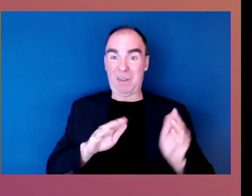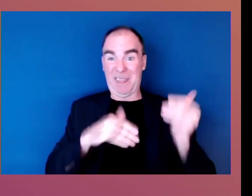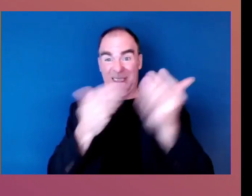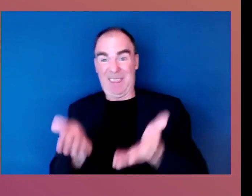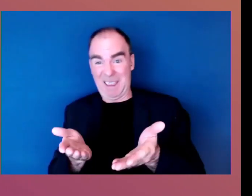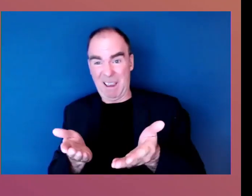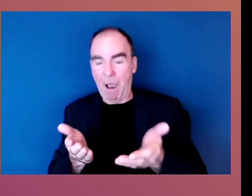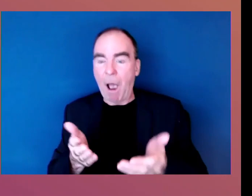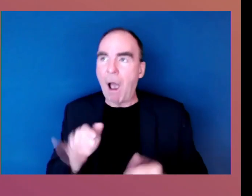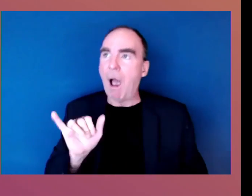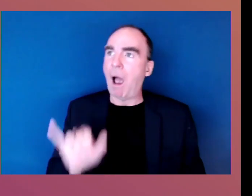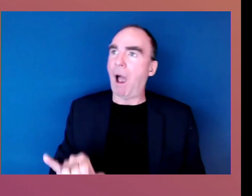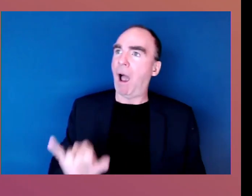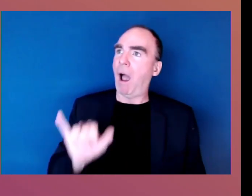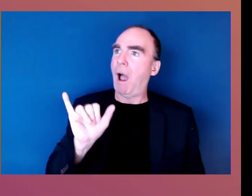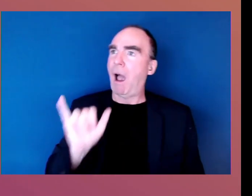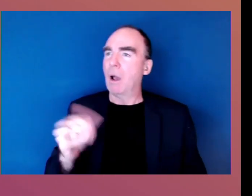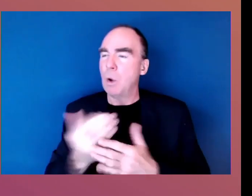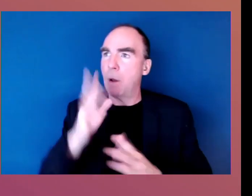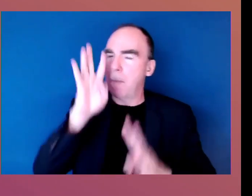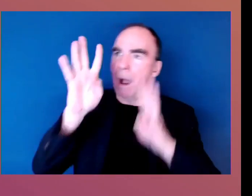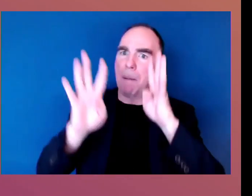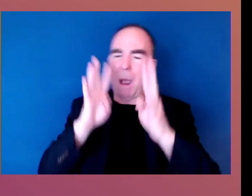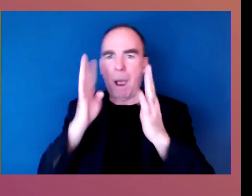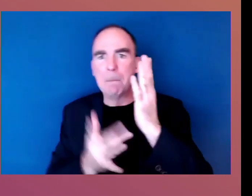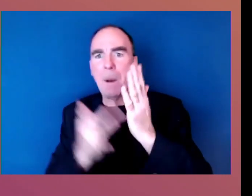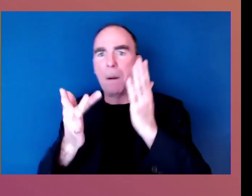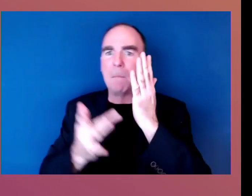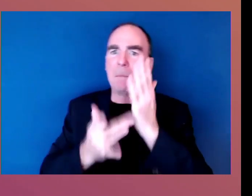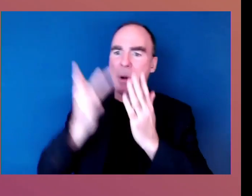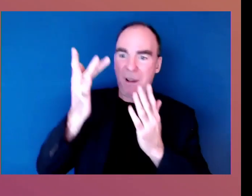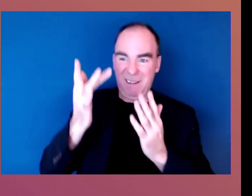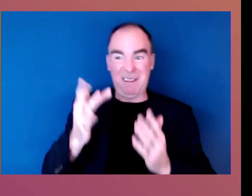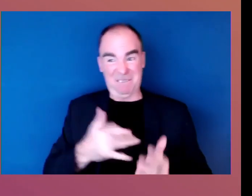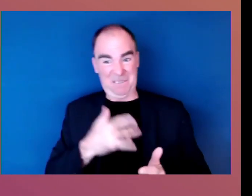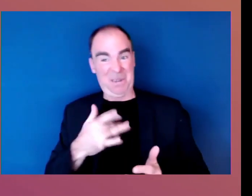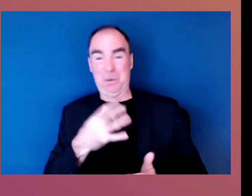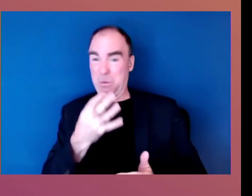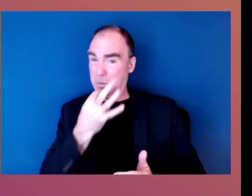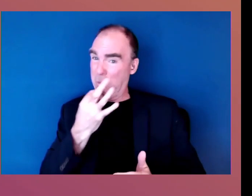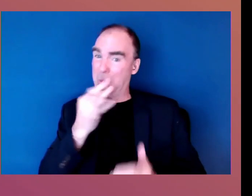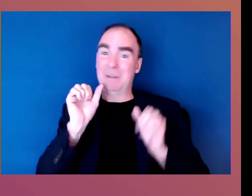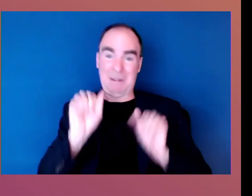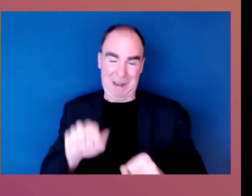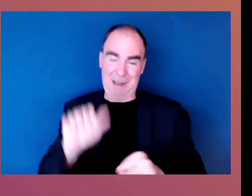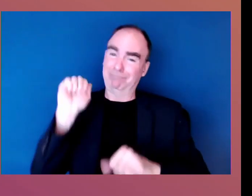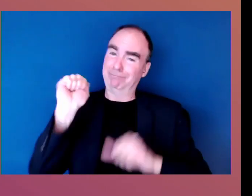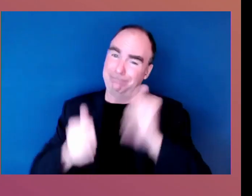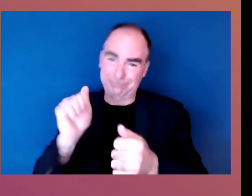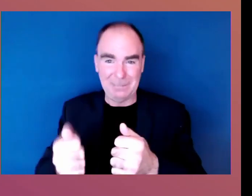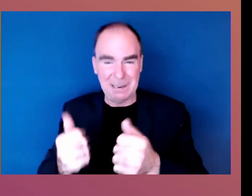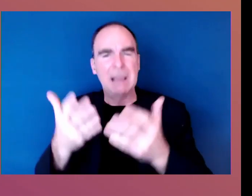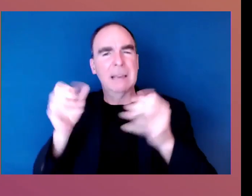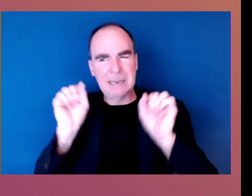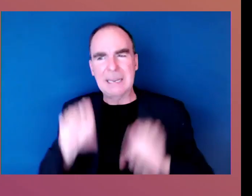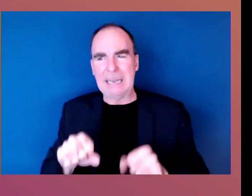innovation, which may change their daily lives in the near future. In this way, we can expect to